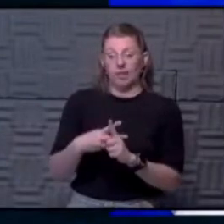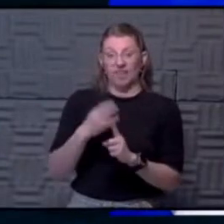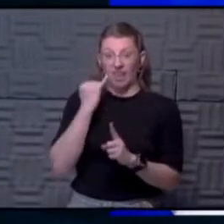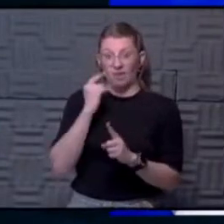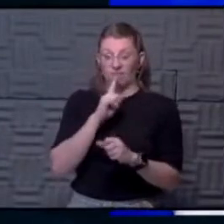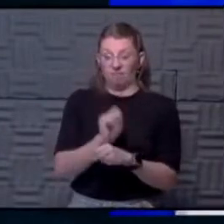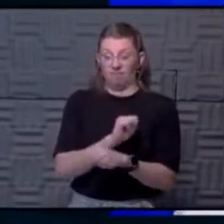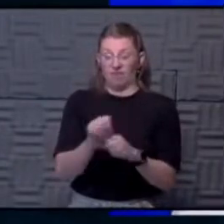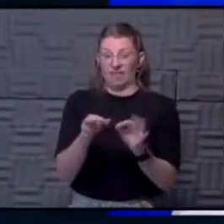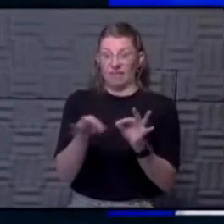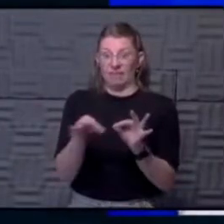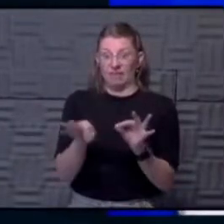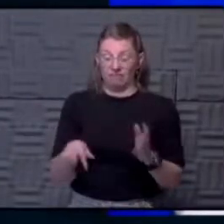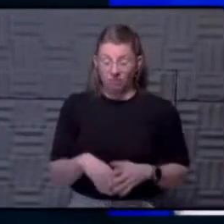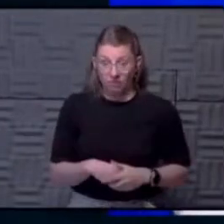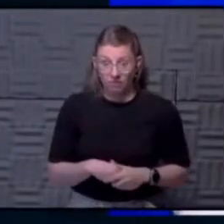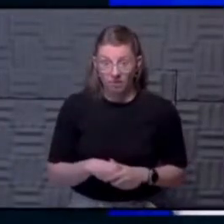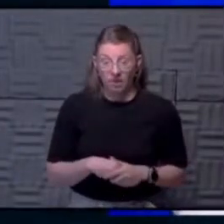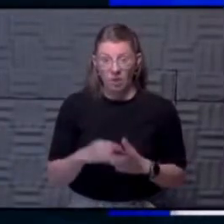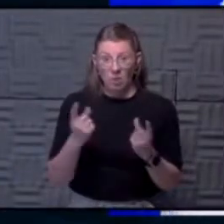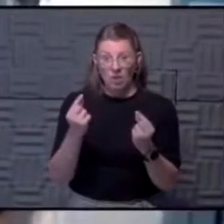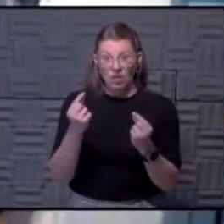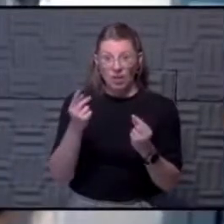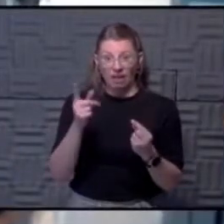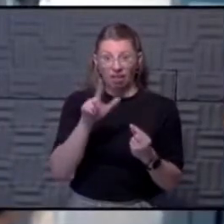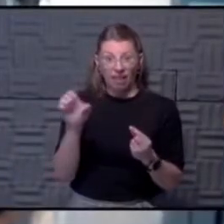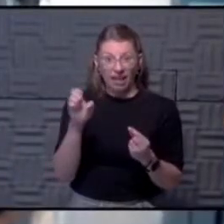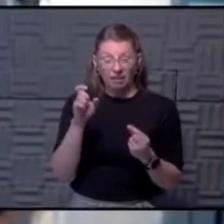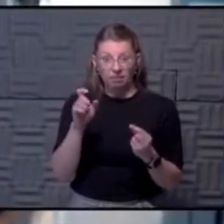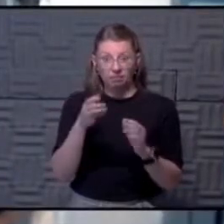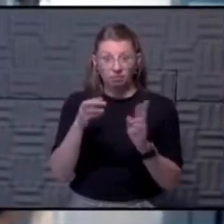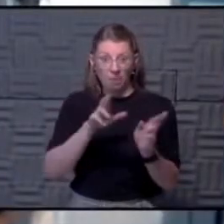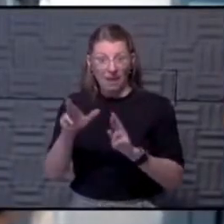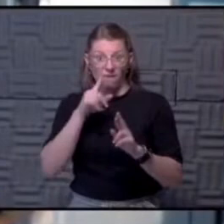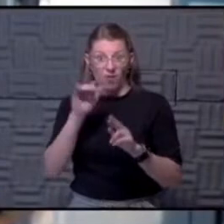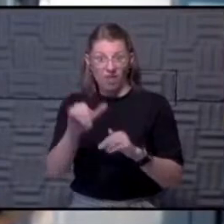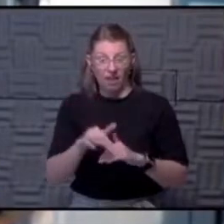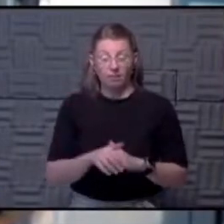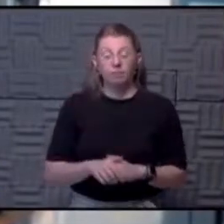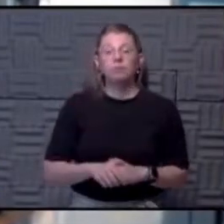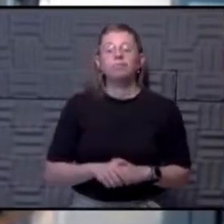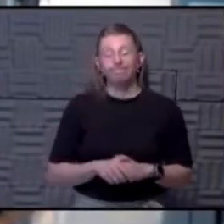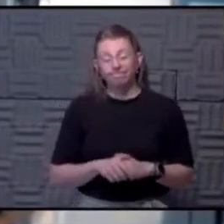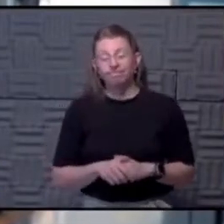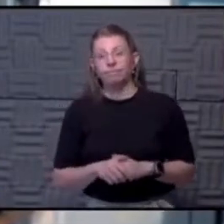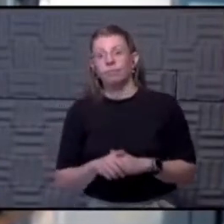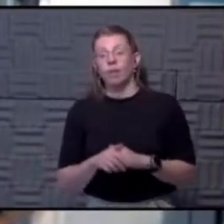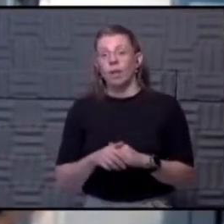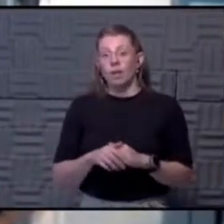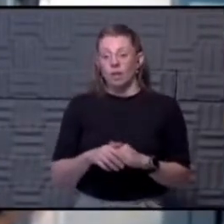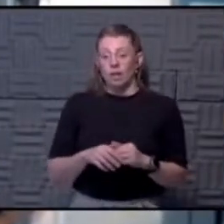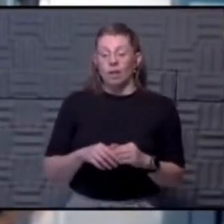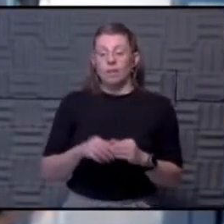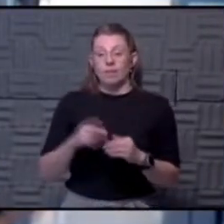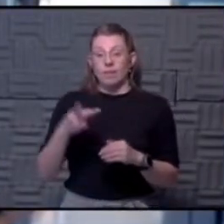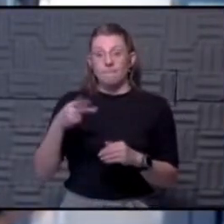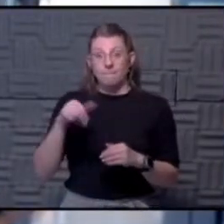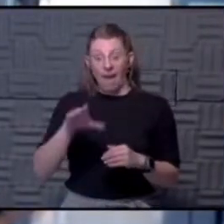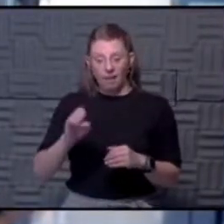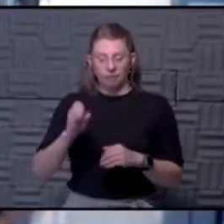true. What are you doing to get ready for that? Yeah, there's a lot of acceleration of the pace.